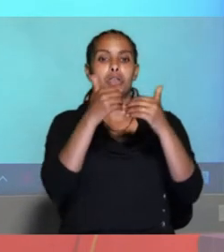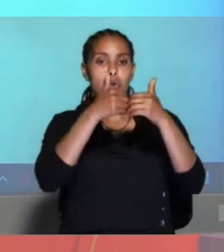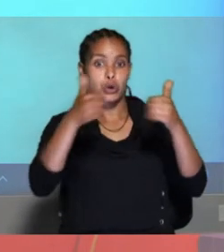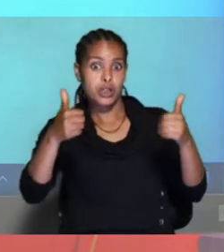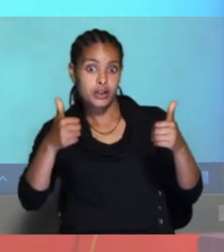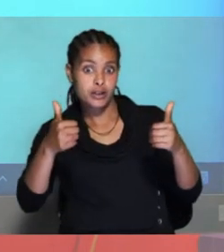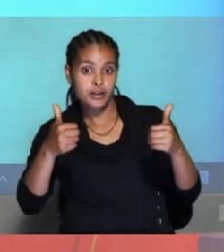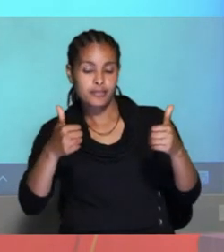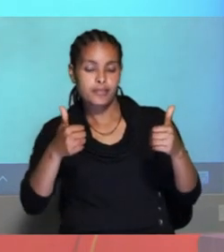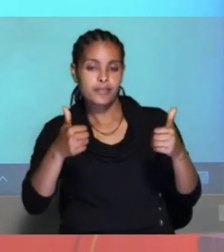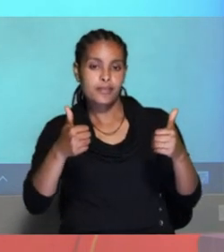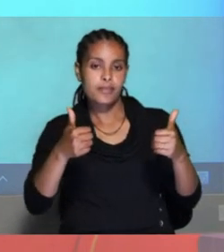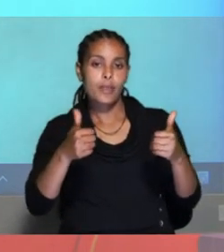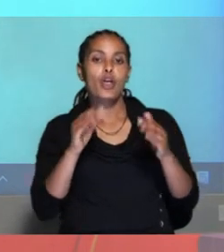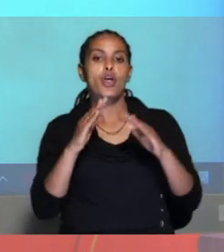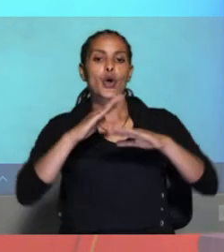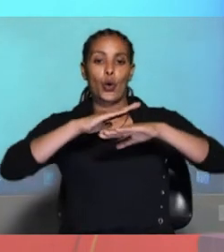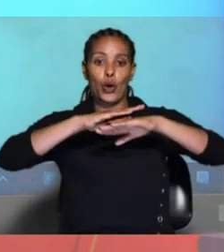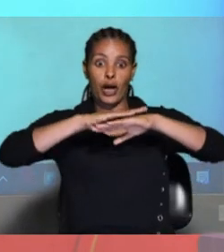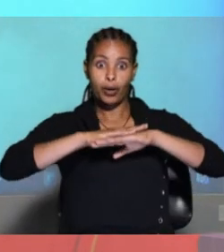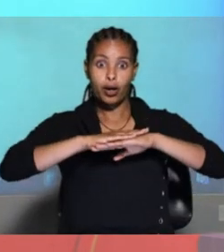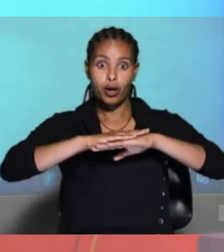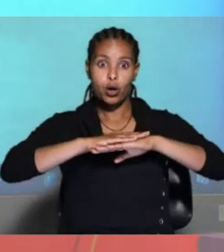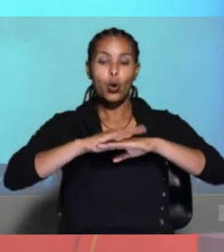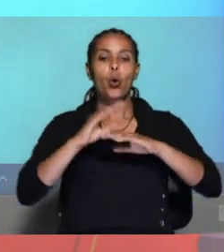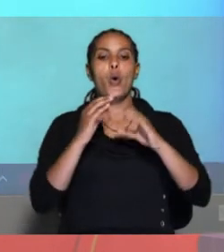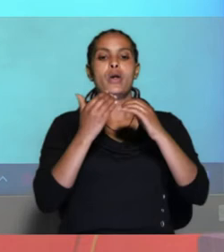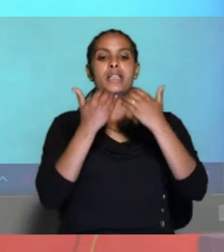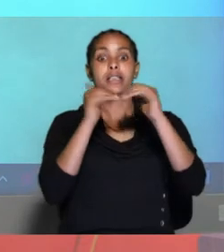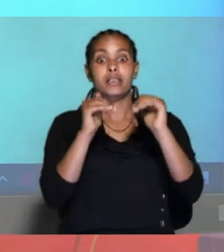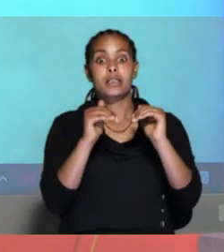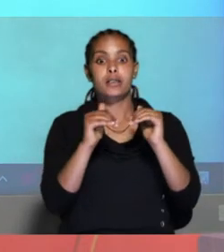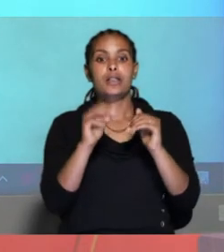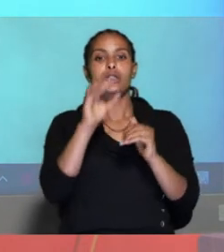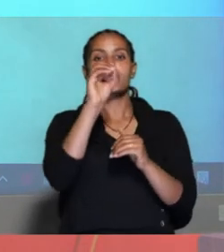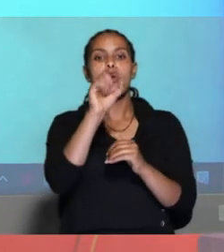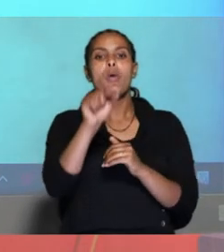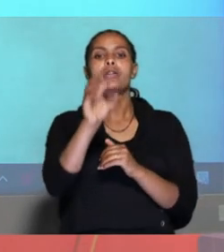amount dissociated equilibrium concentration, which is